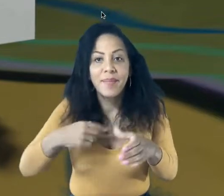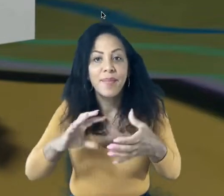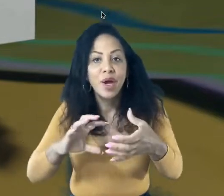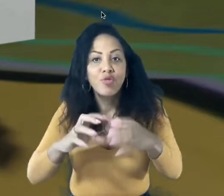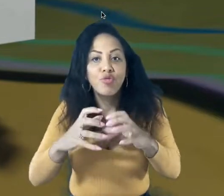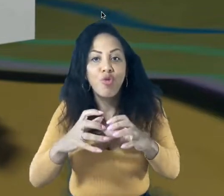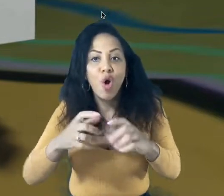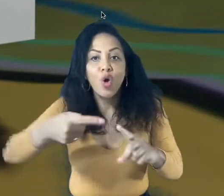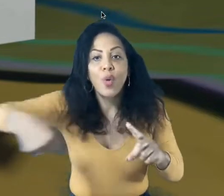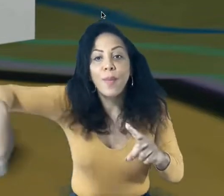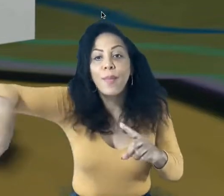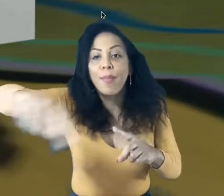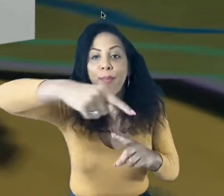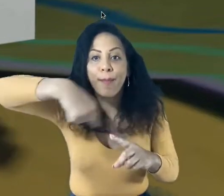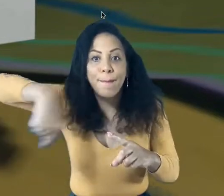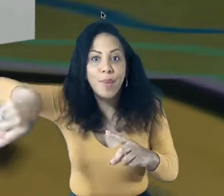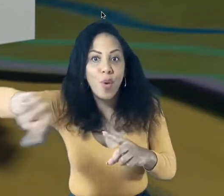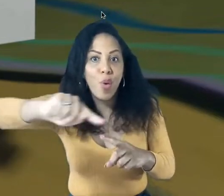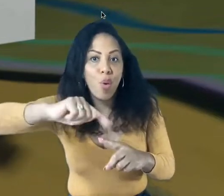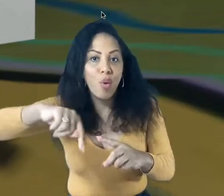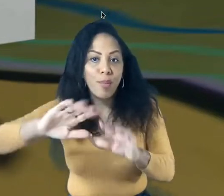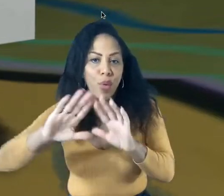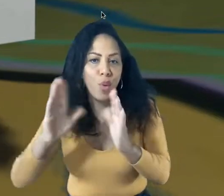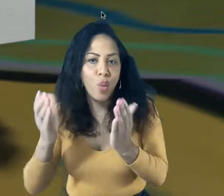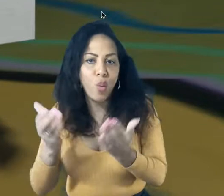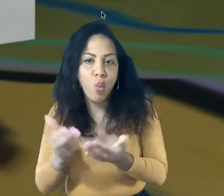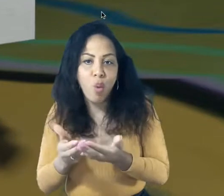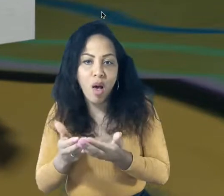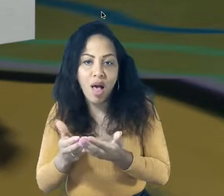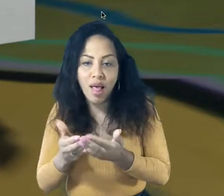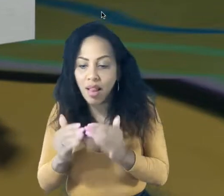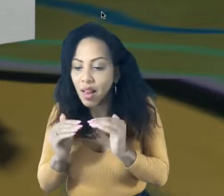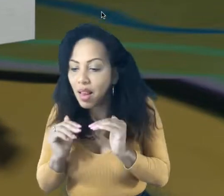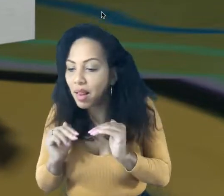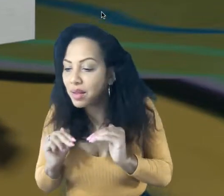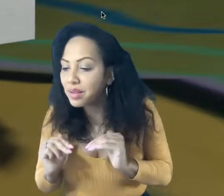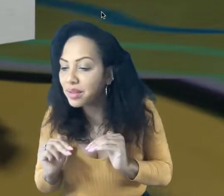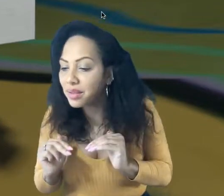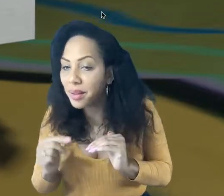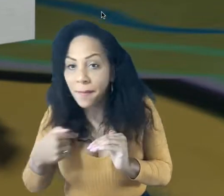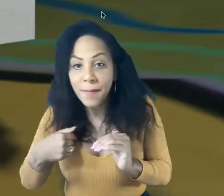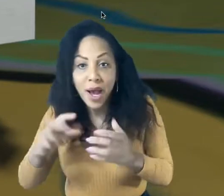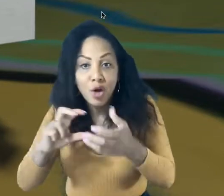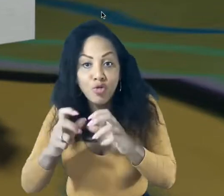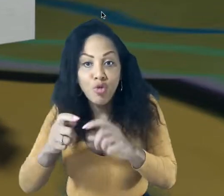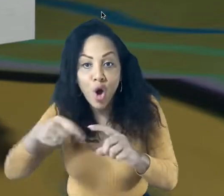world, in my rock pool.